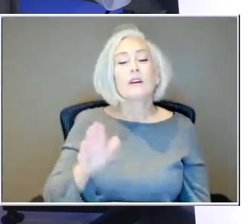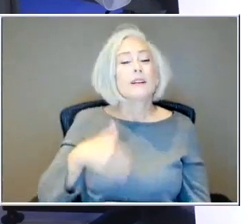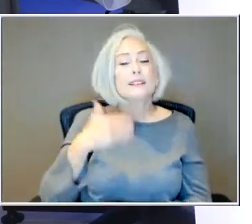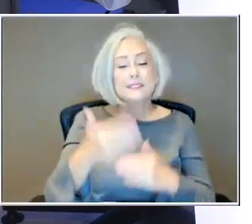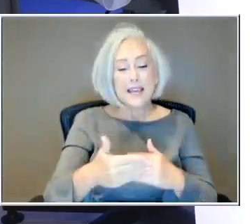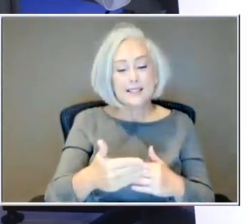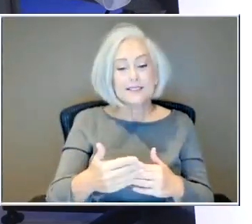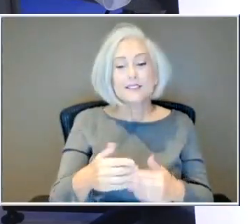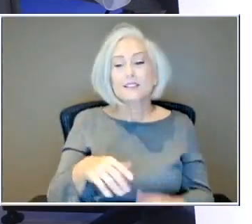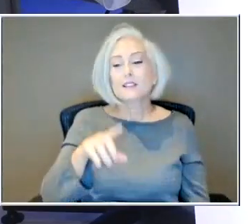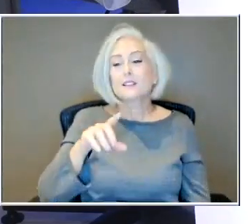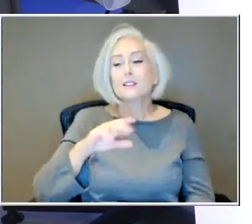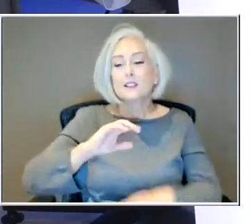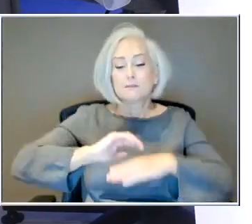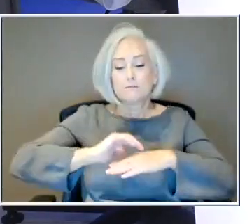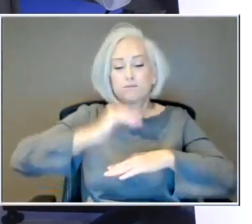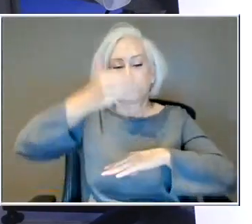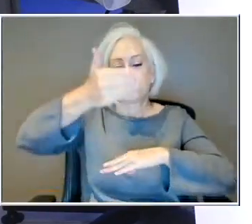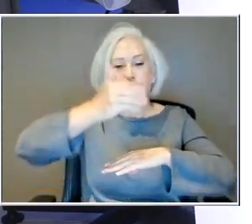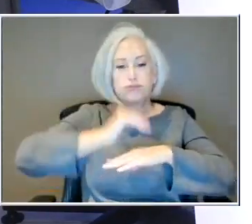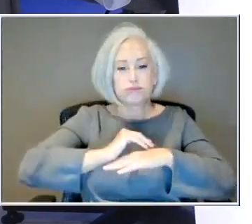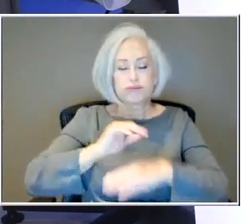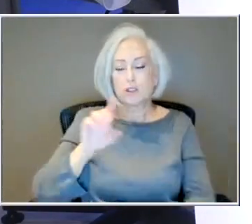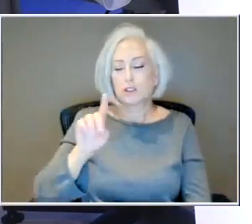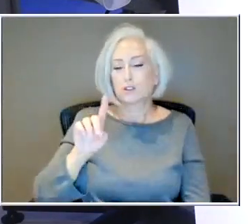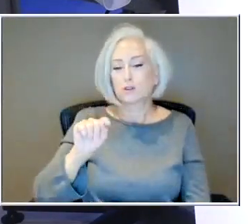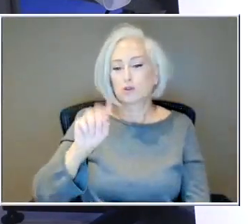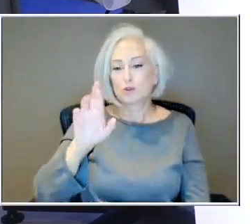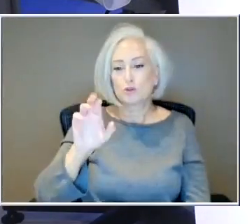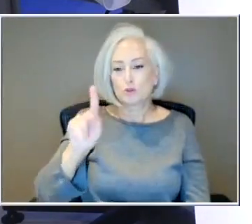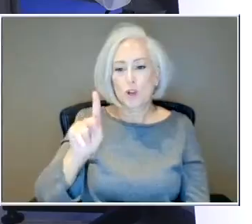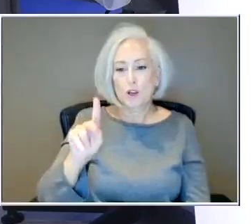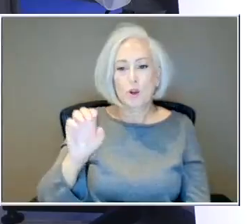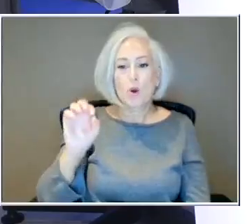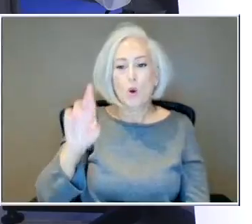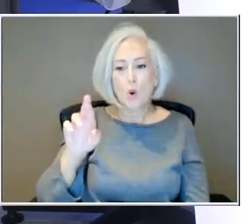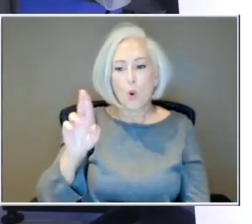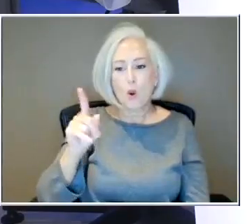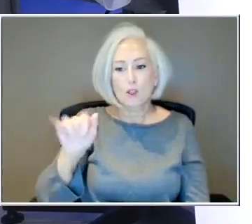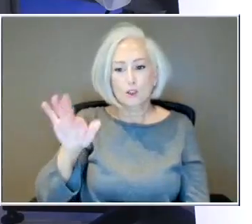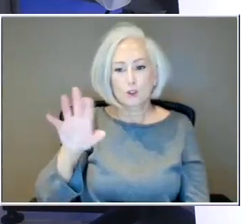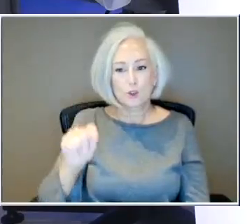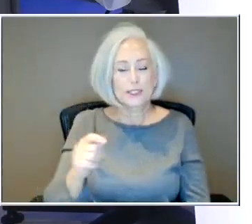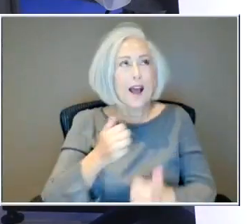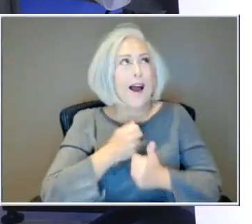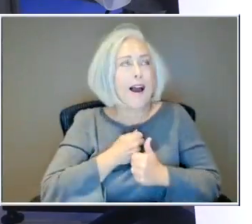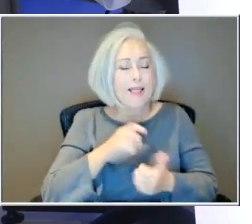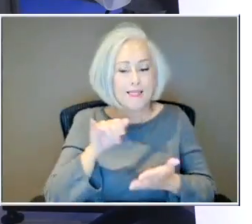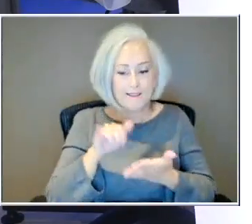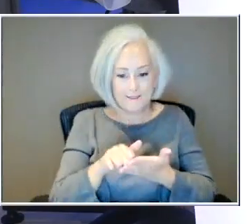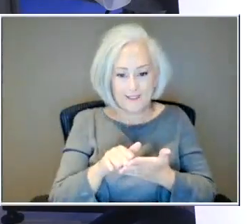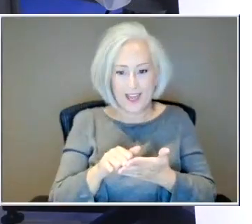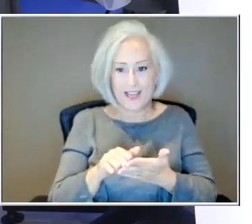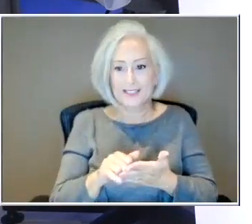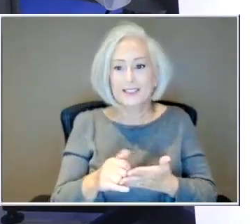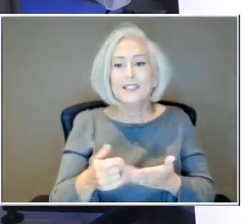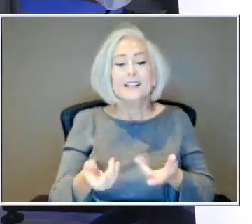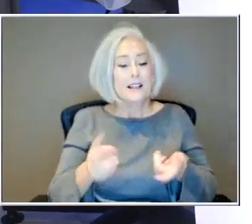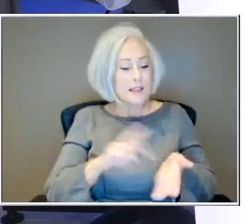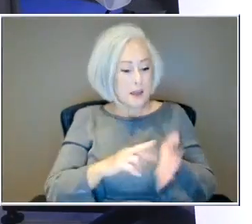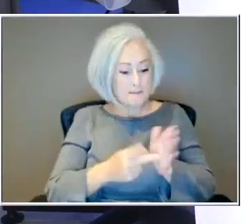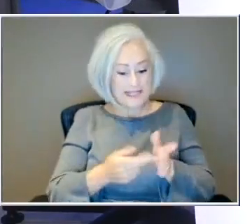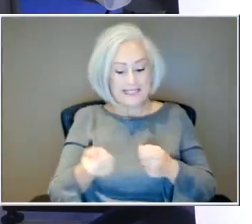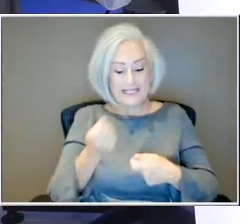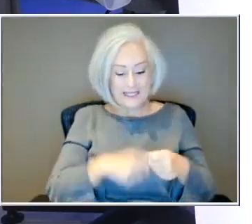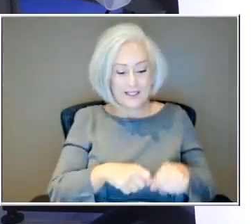you have older children and have not experienced the trunk or treat phenomenon, which I love trunk or treat, it's instead of going from house to house at